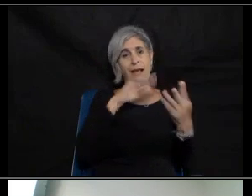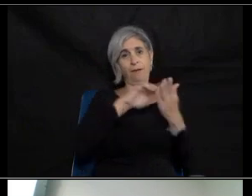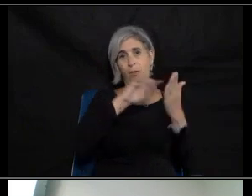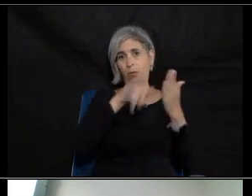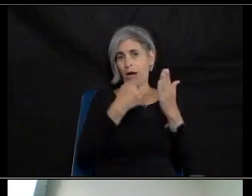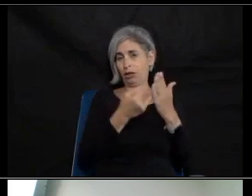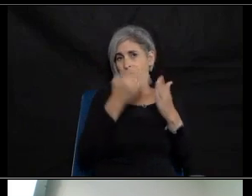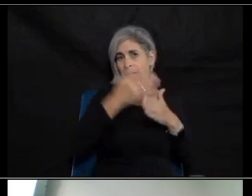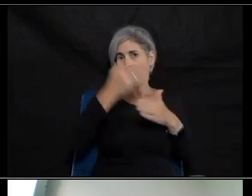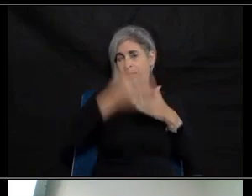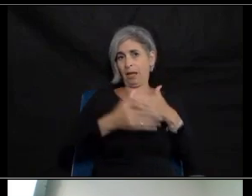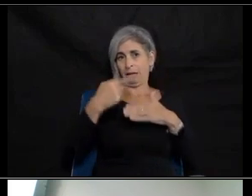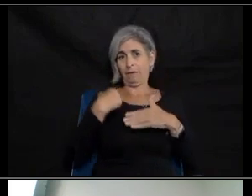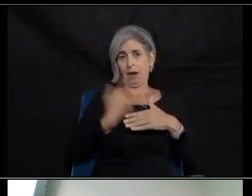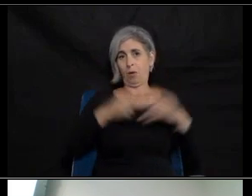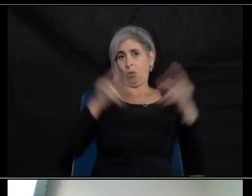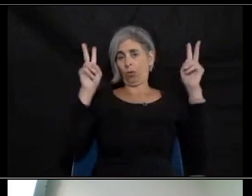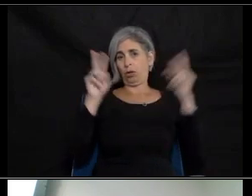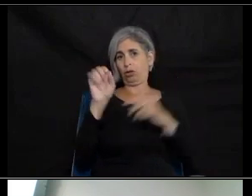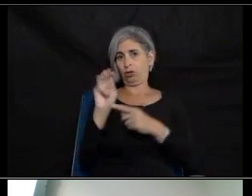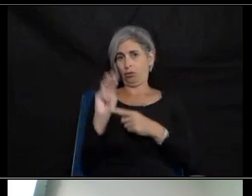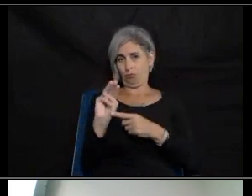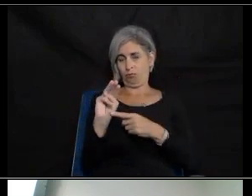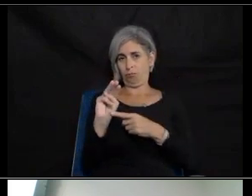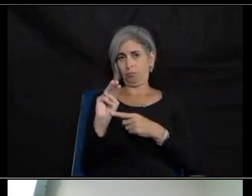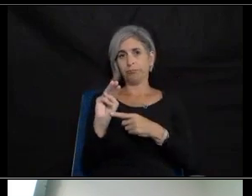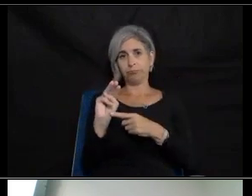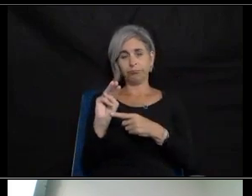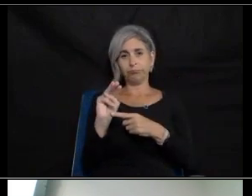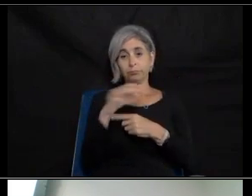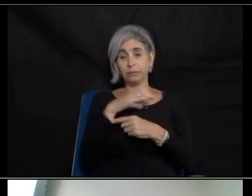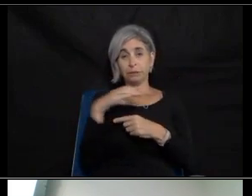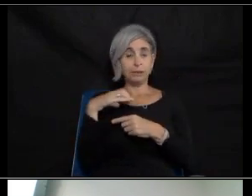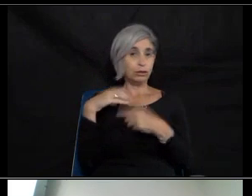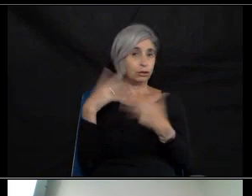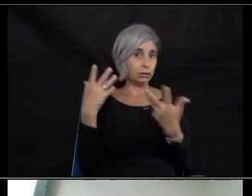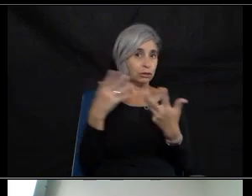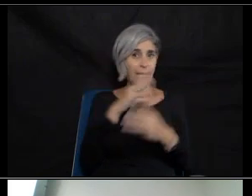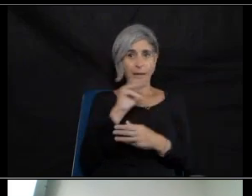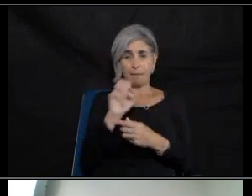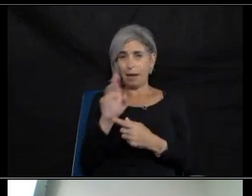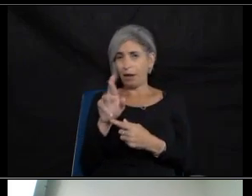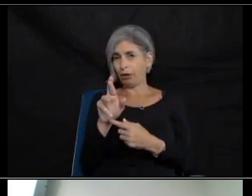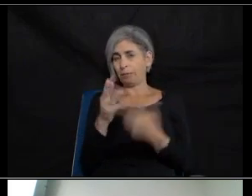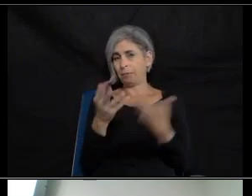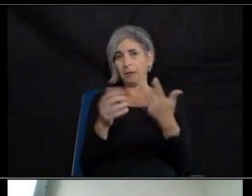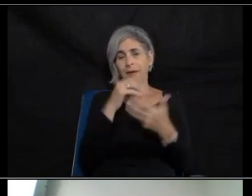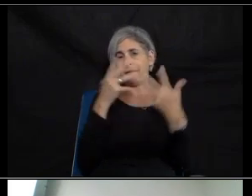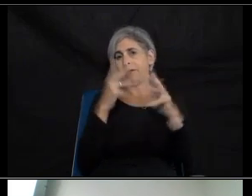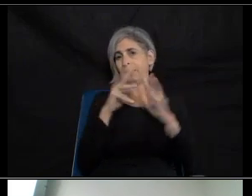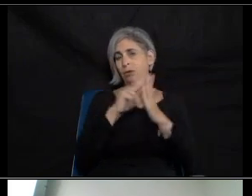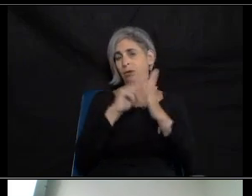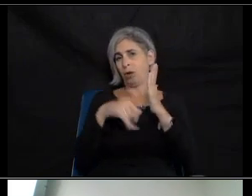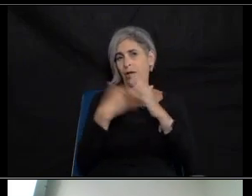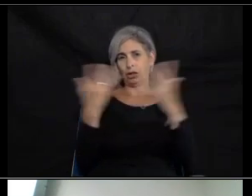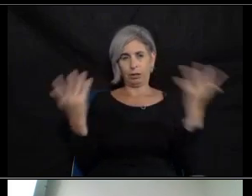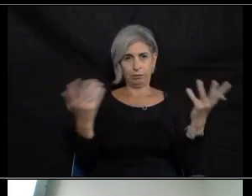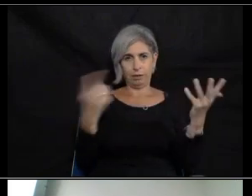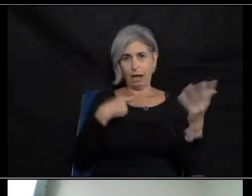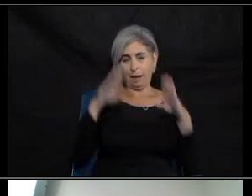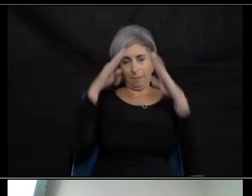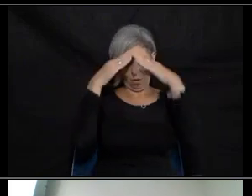end of our term of as commissioners and mayor. So I'm open